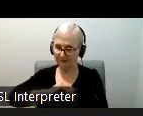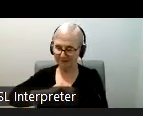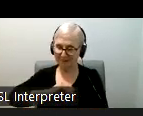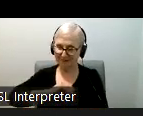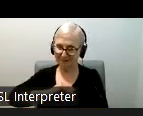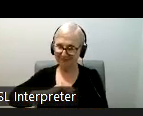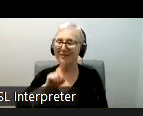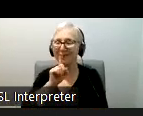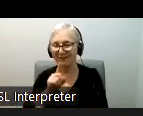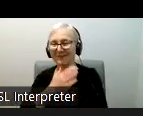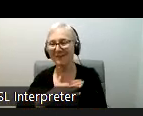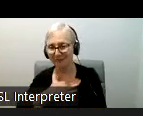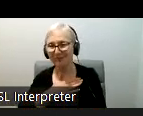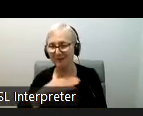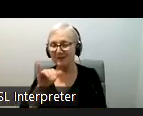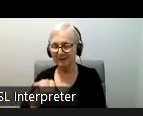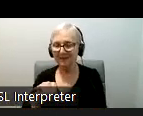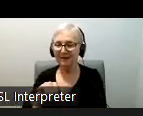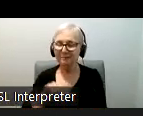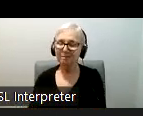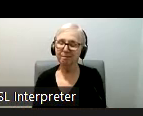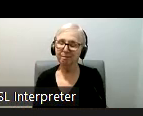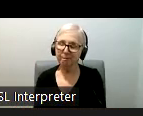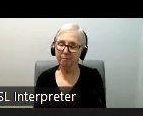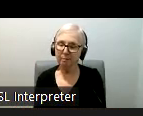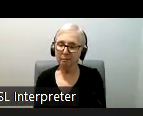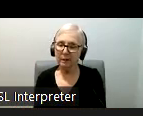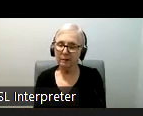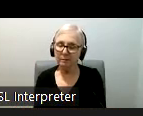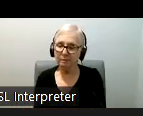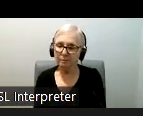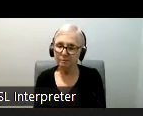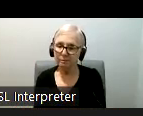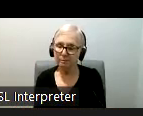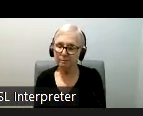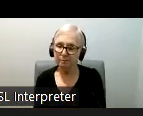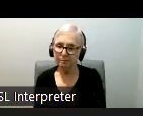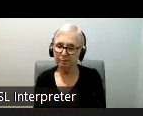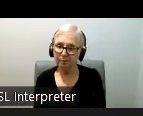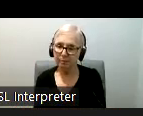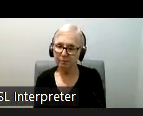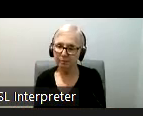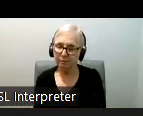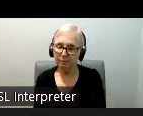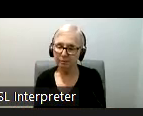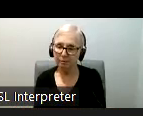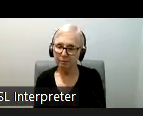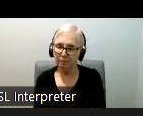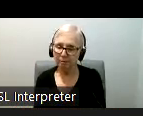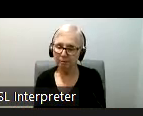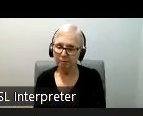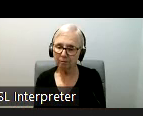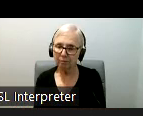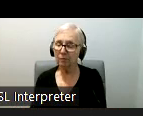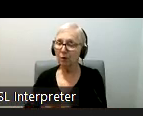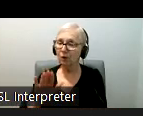really appreciate that. And so one of the things I picked up from talking to all of you is that